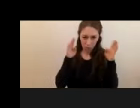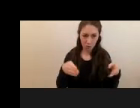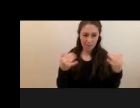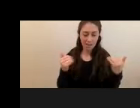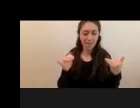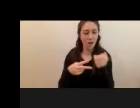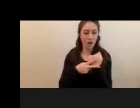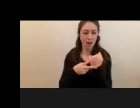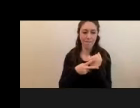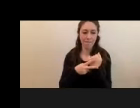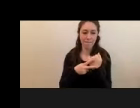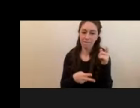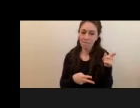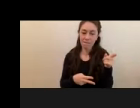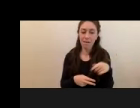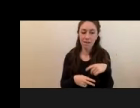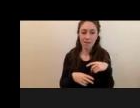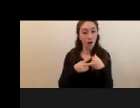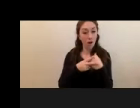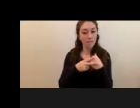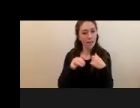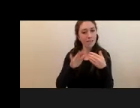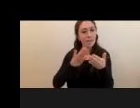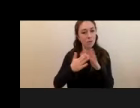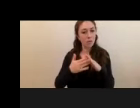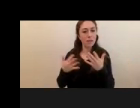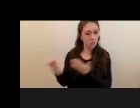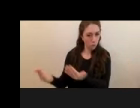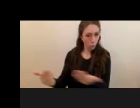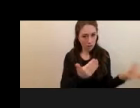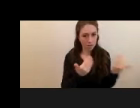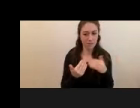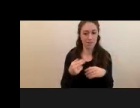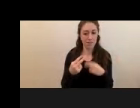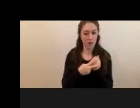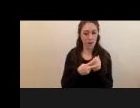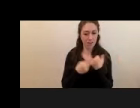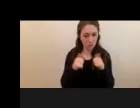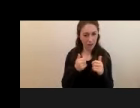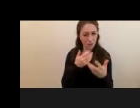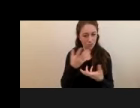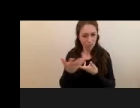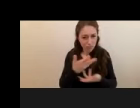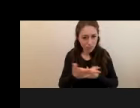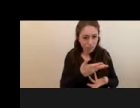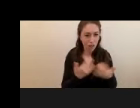And that is a community sourced archive, if you will. What we're trying to do is engage with our local community